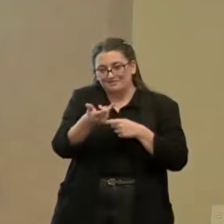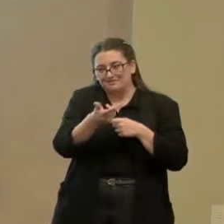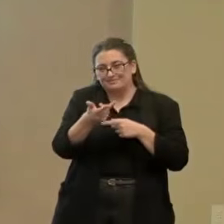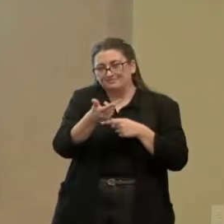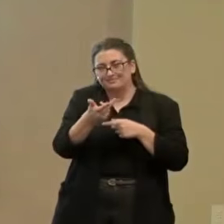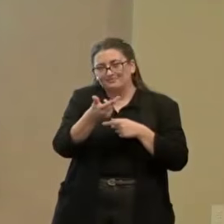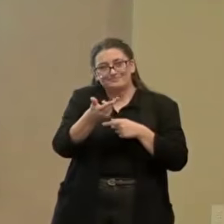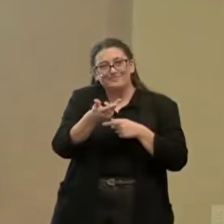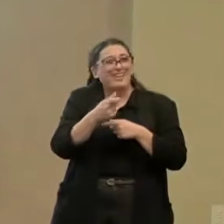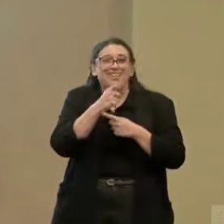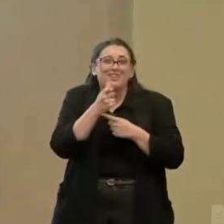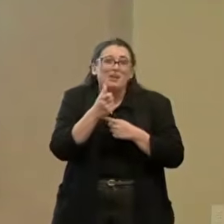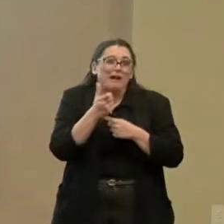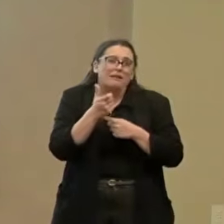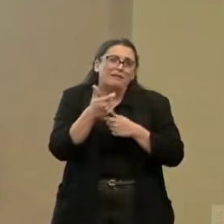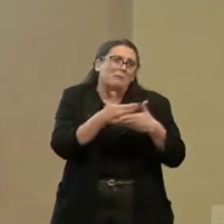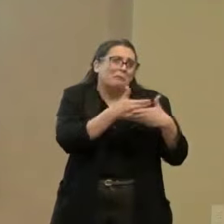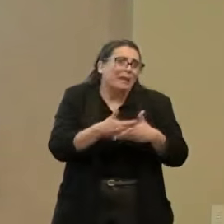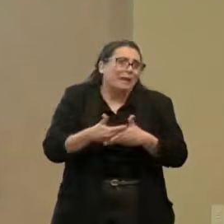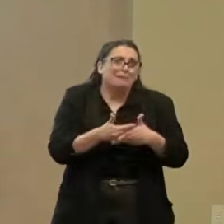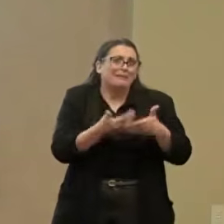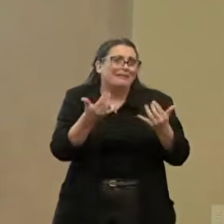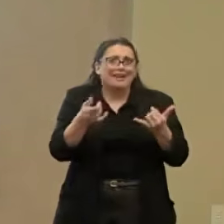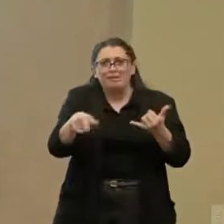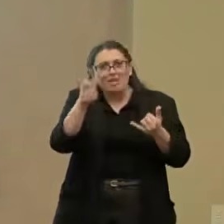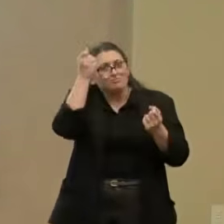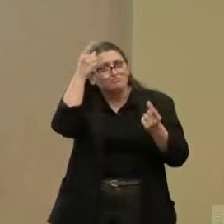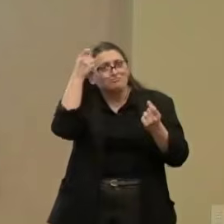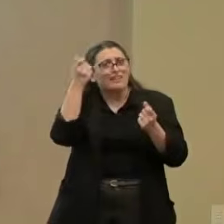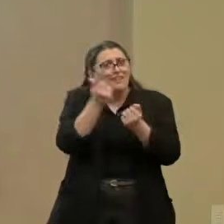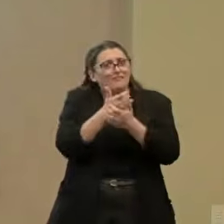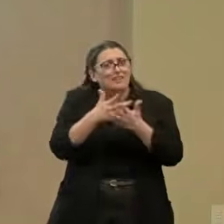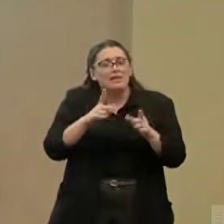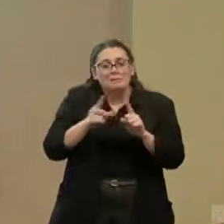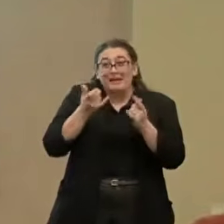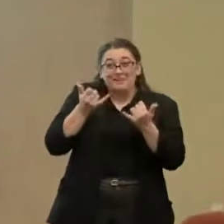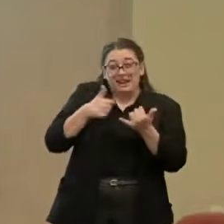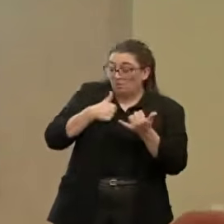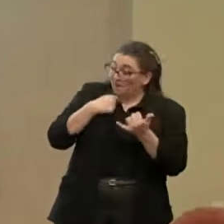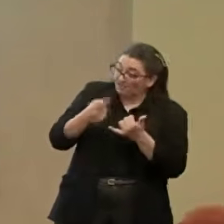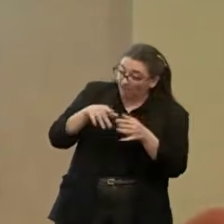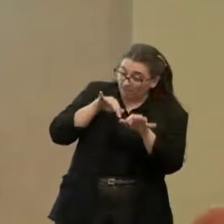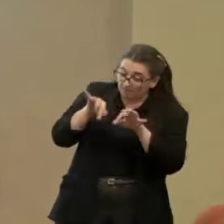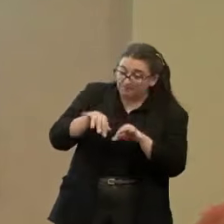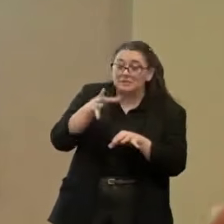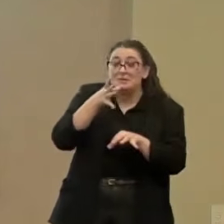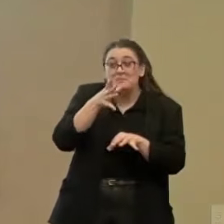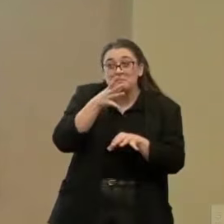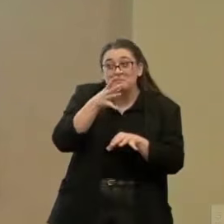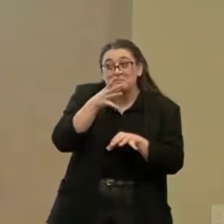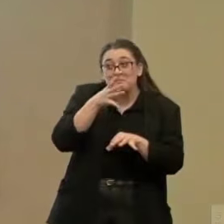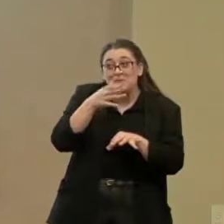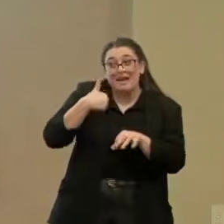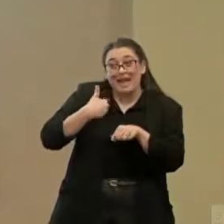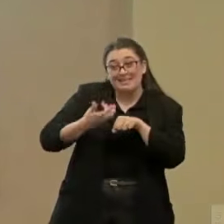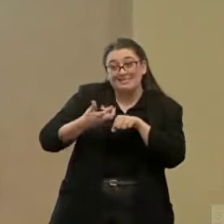they're not little, they kind of see everything and understand everything. But right now, I keep telling them that Mama got a